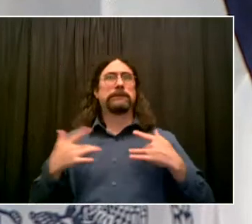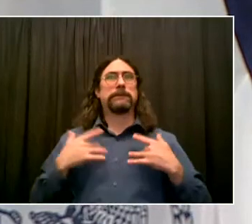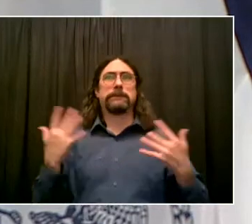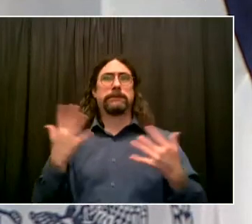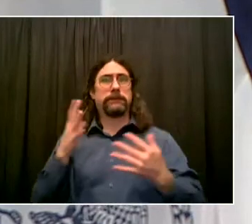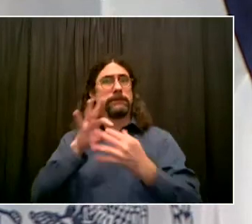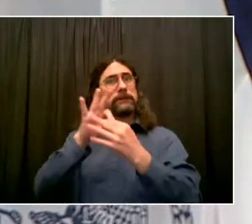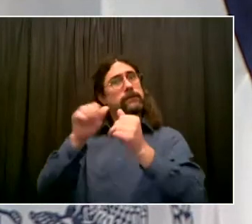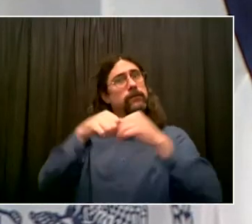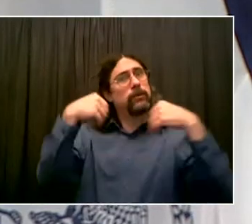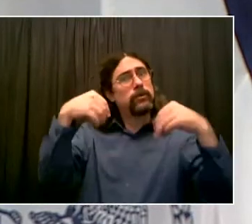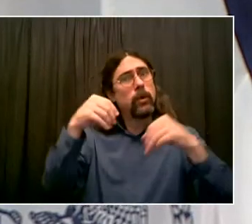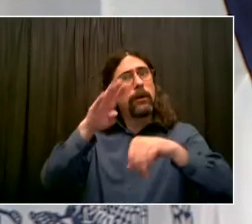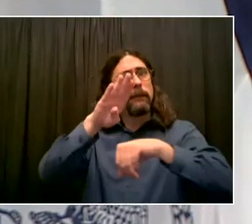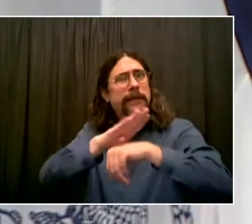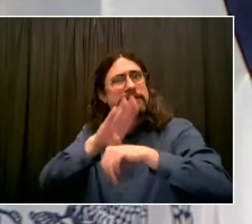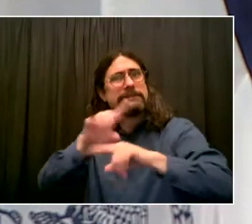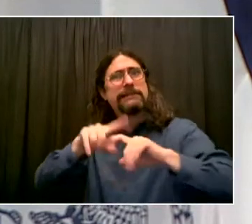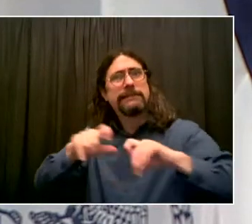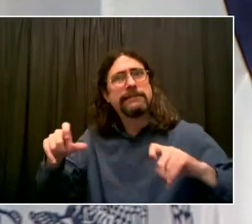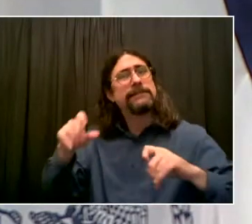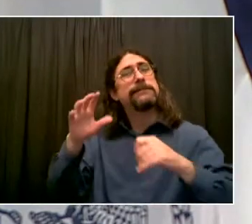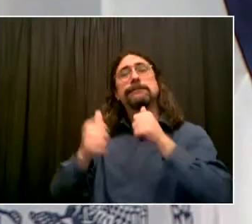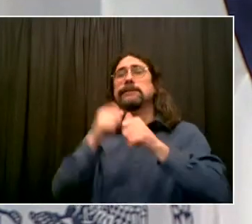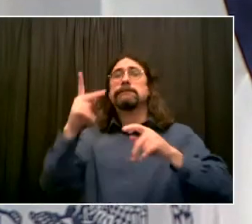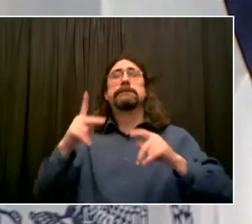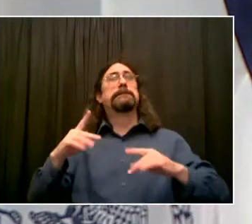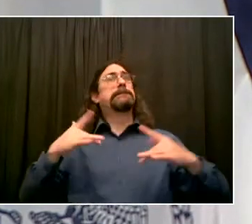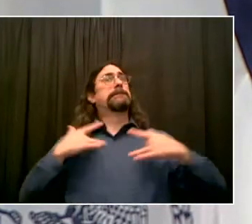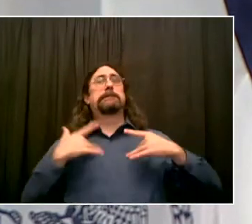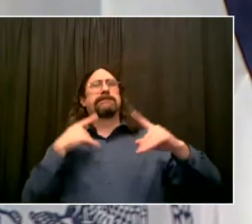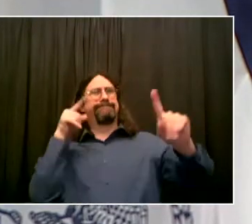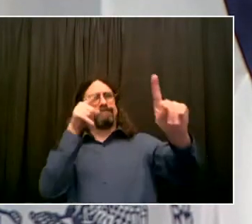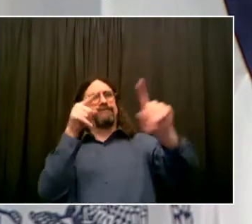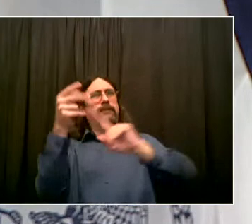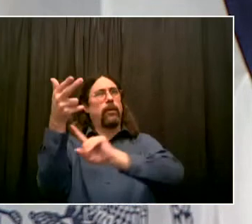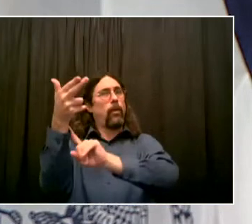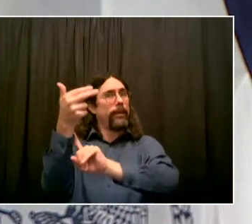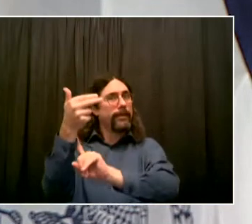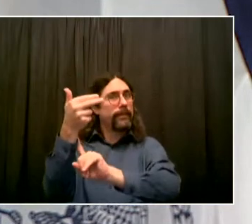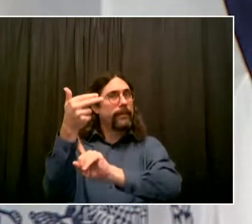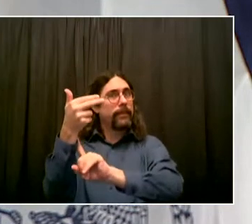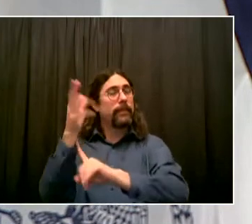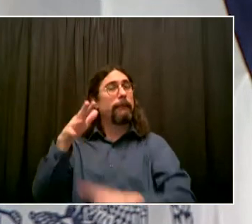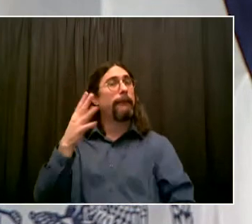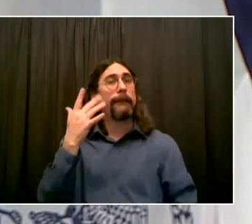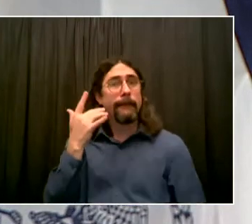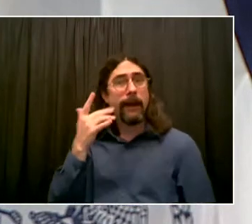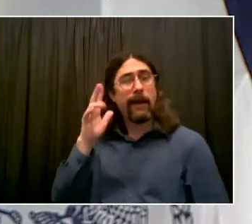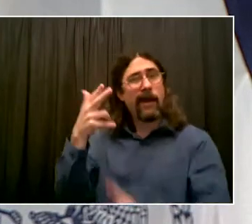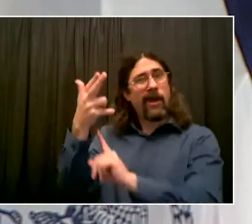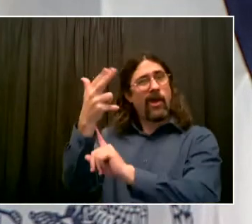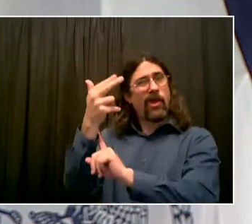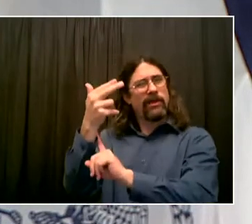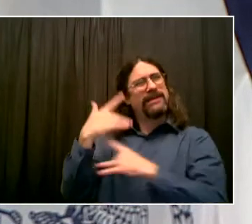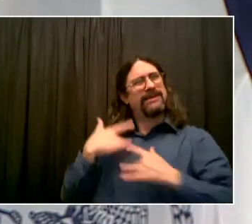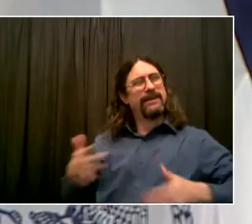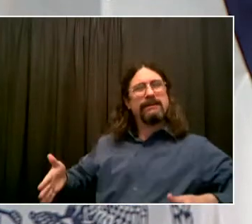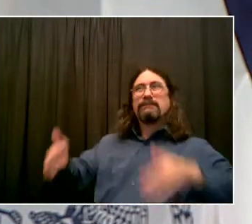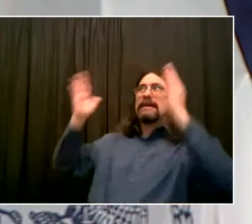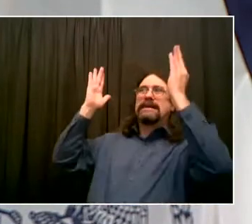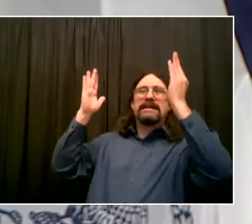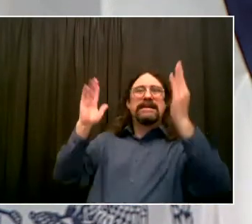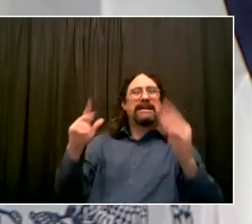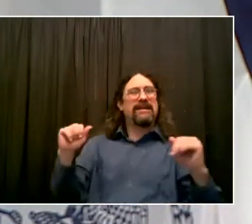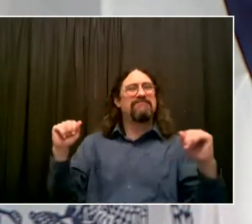it, there's been real community concern about the impact, the traffic, parking, whatever it may be.